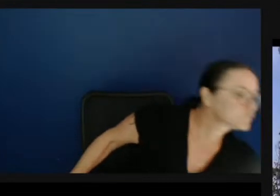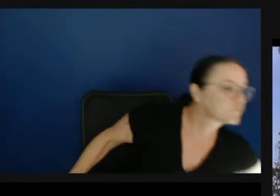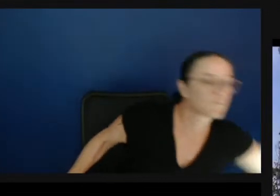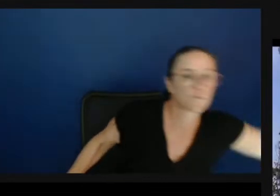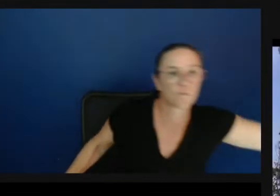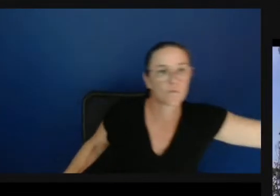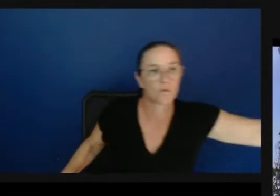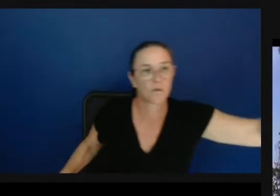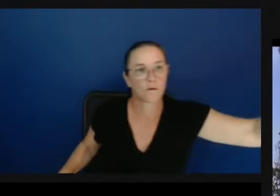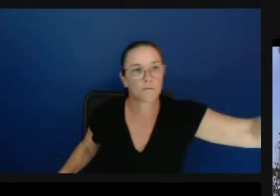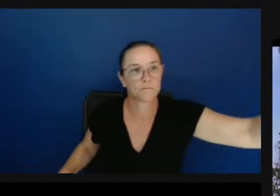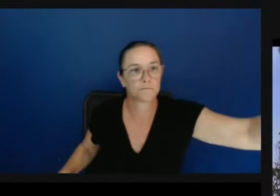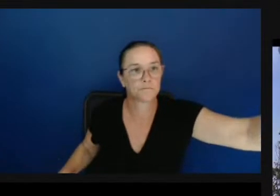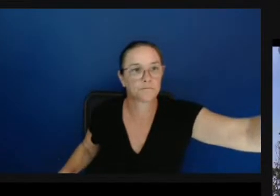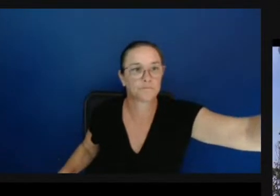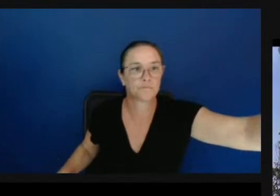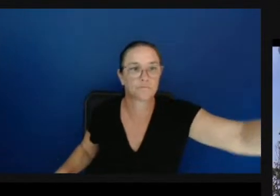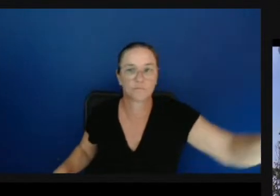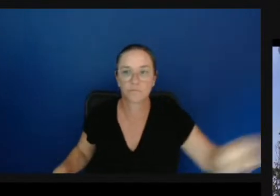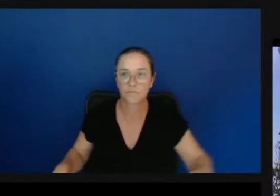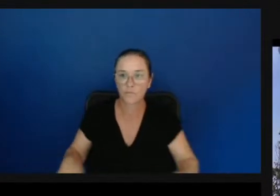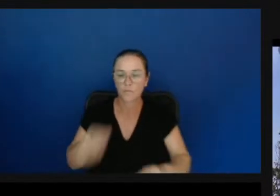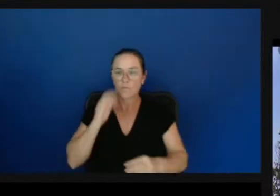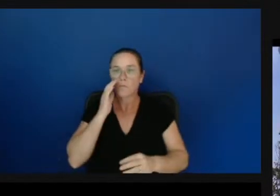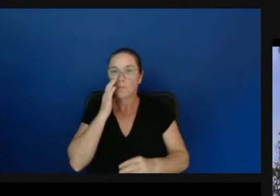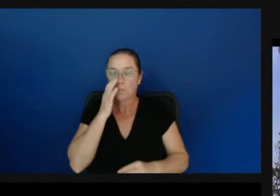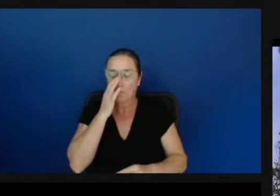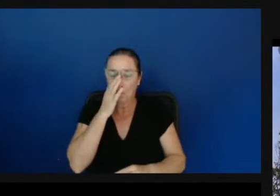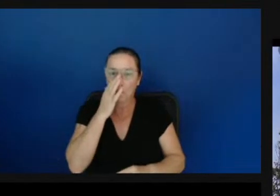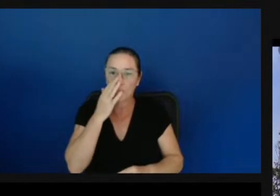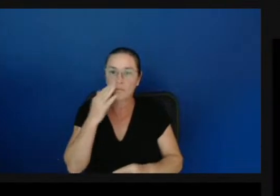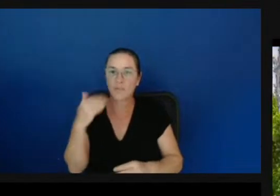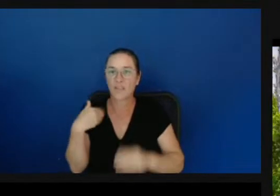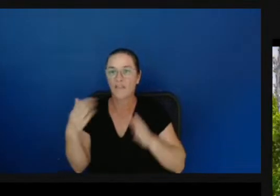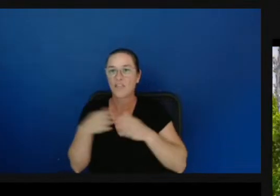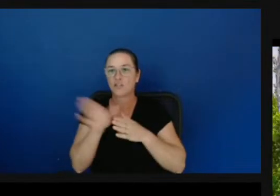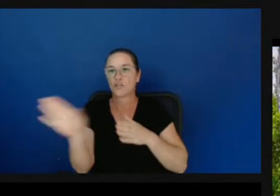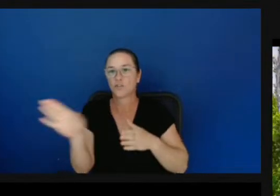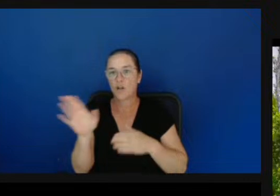fantastic. And there's that turnoff to Hilanapali Road right there.